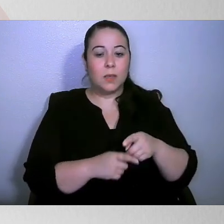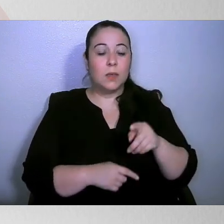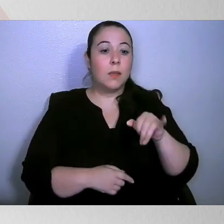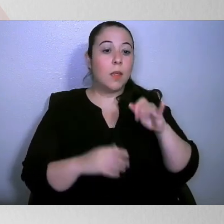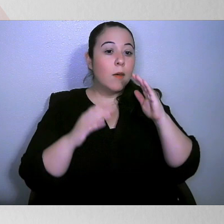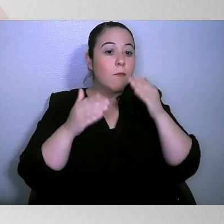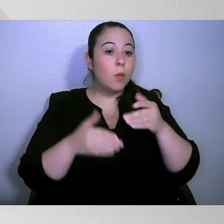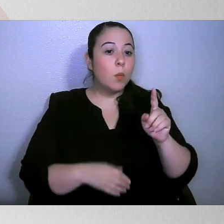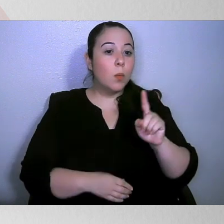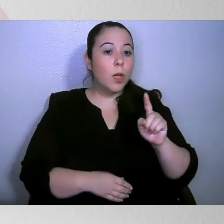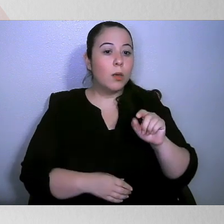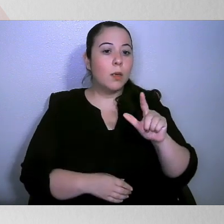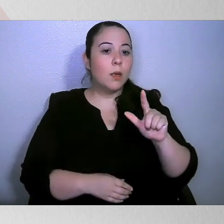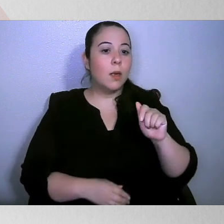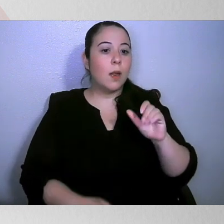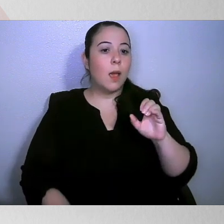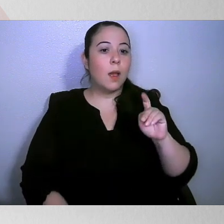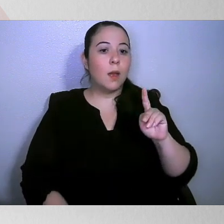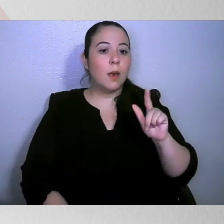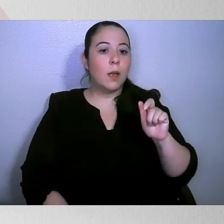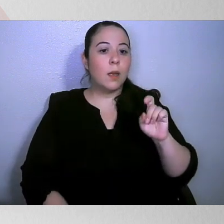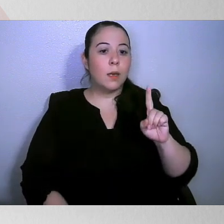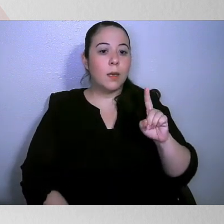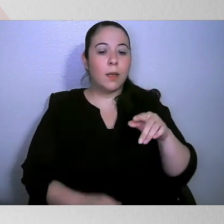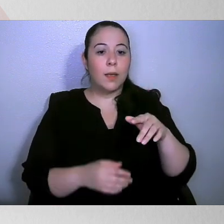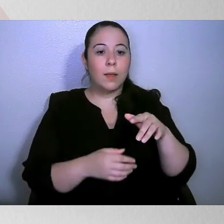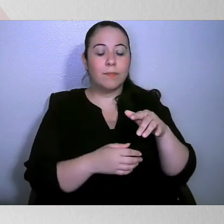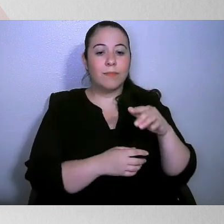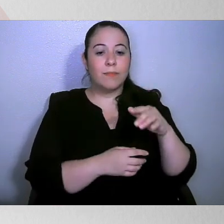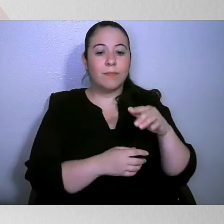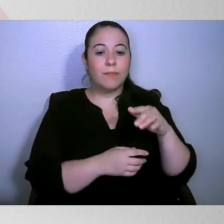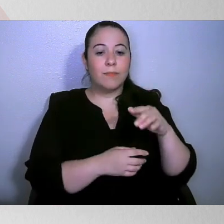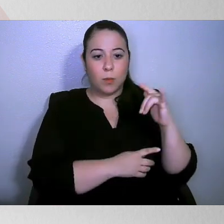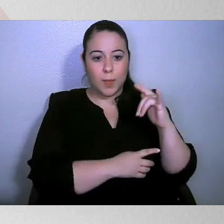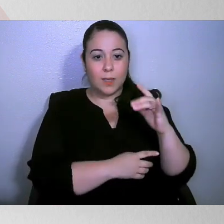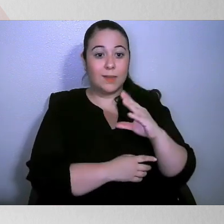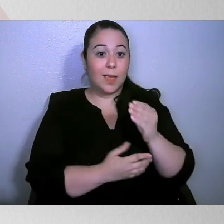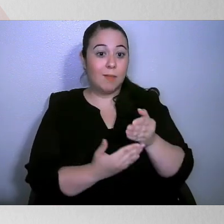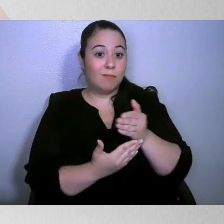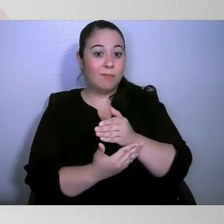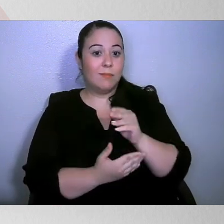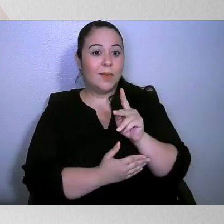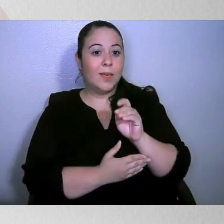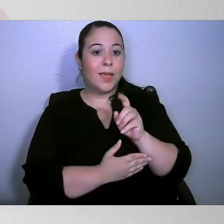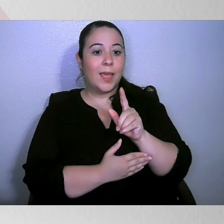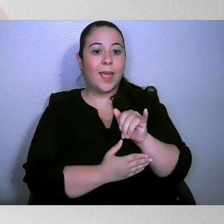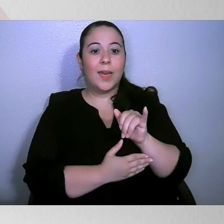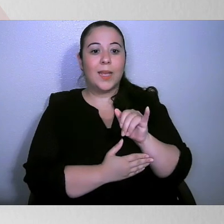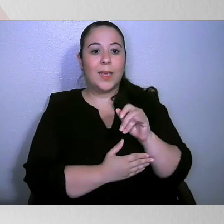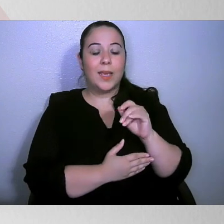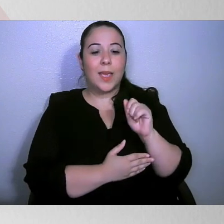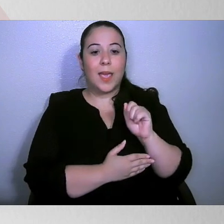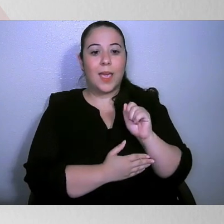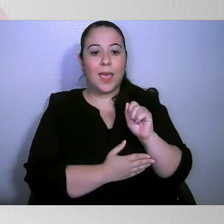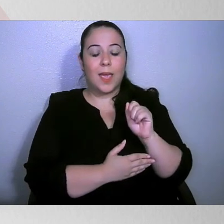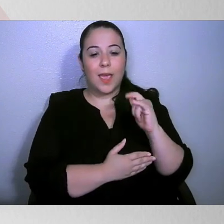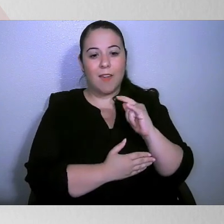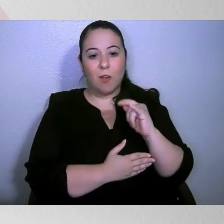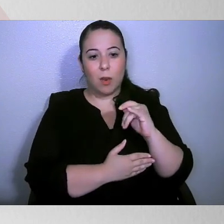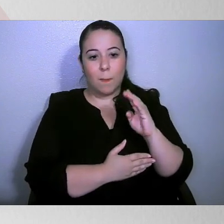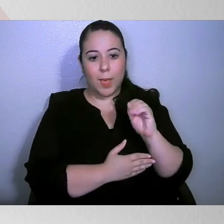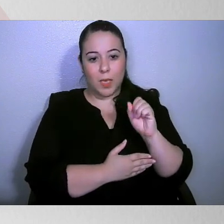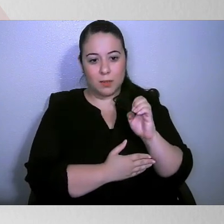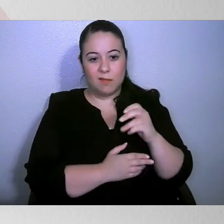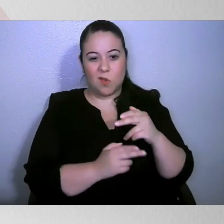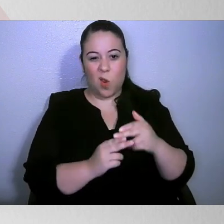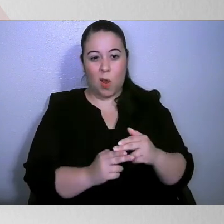the existing Lackland Air Force Base and the redevelopment of the former Kelly Air Force Base known as Port San Antonio. Neighborhoods within the area